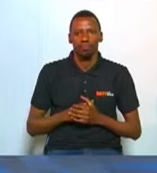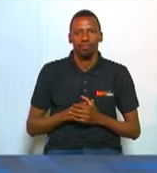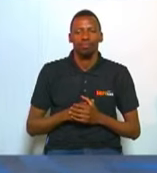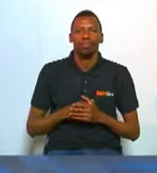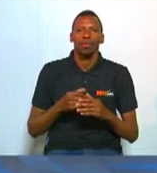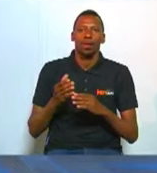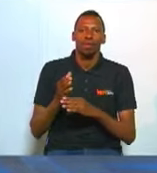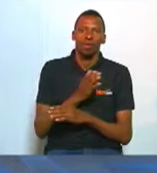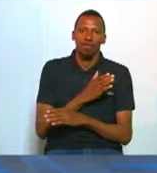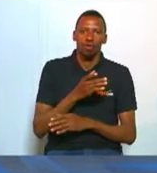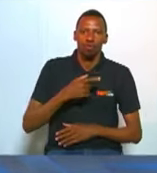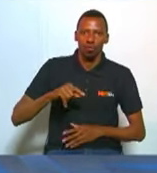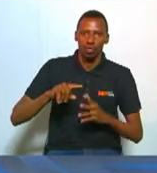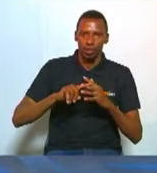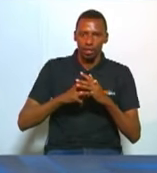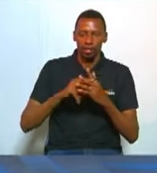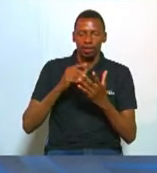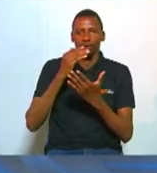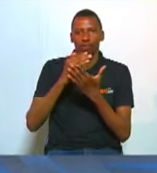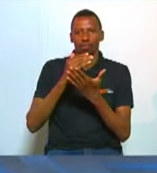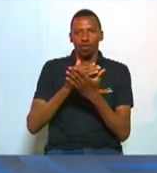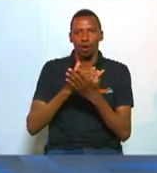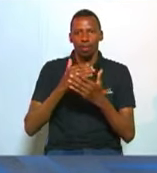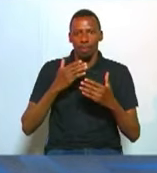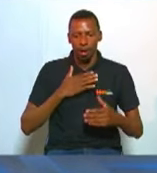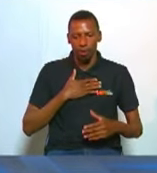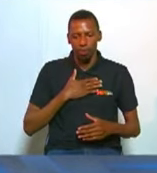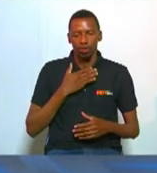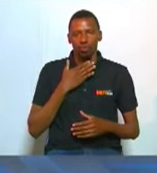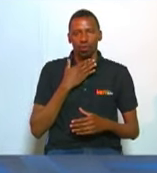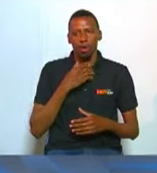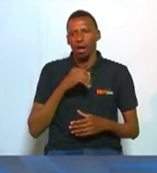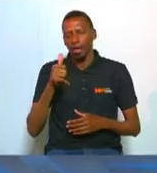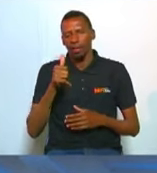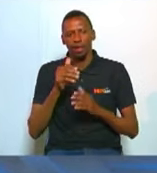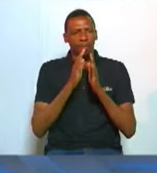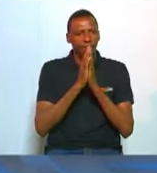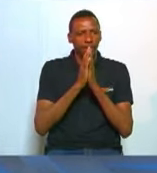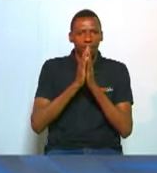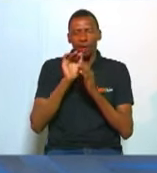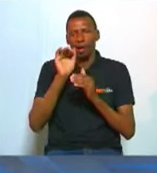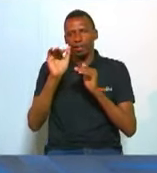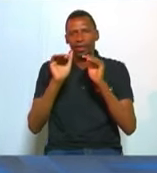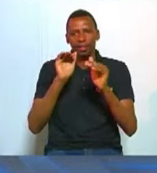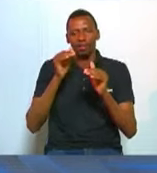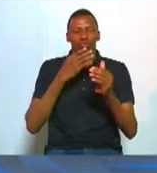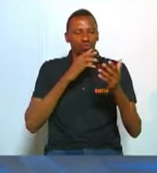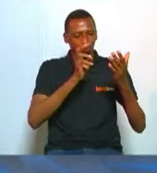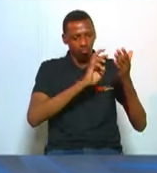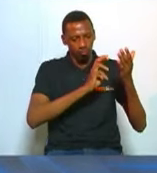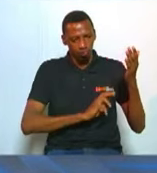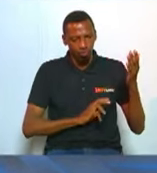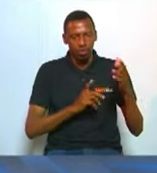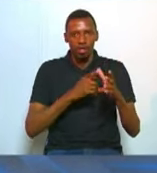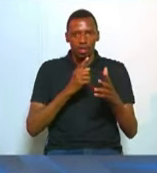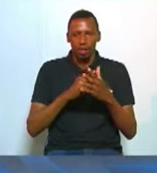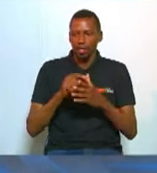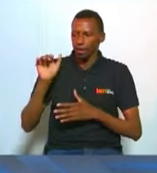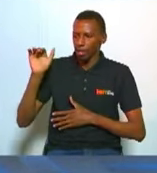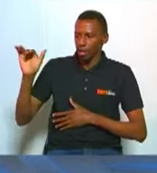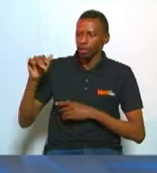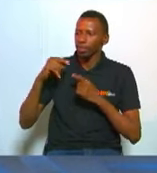program, I would like to read this prayer request, and I will call upon Pastor Christian to join